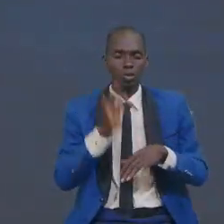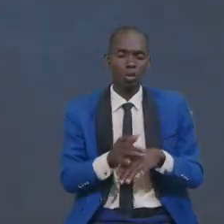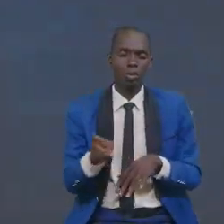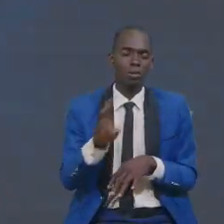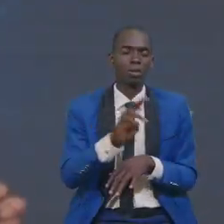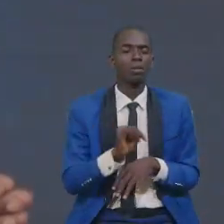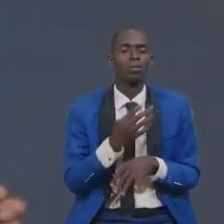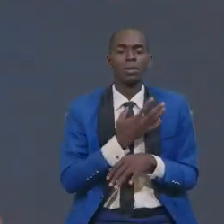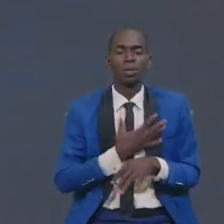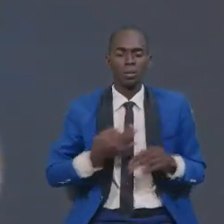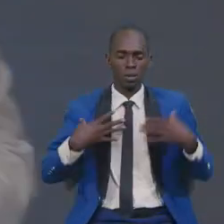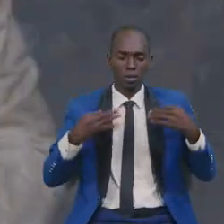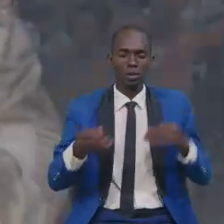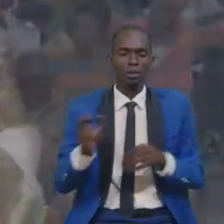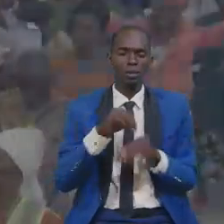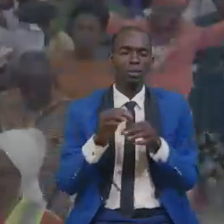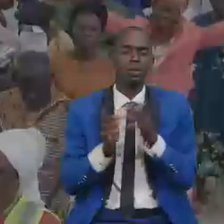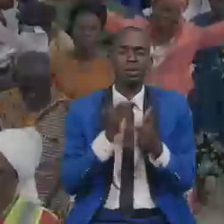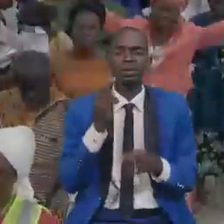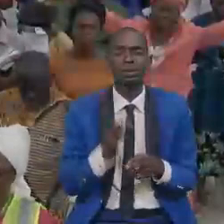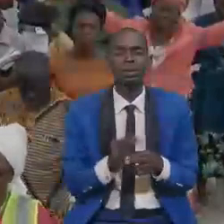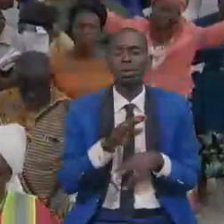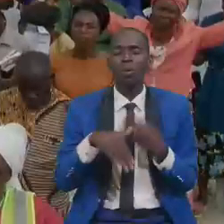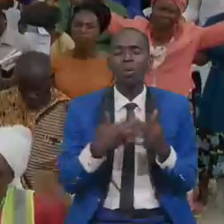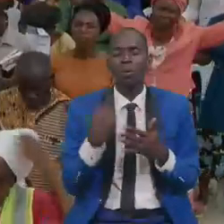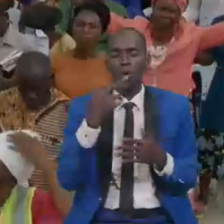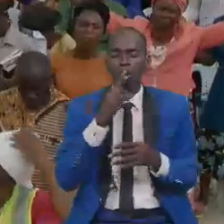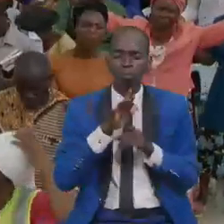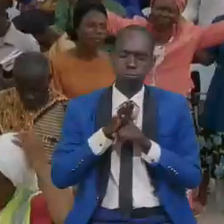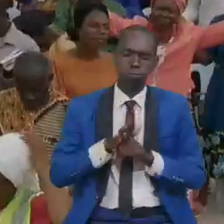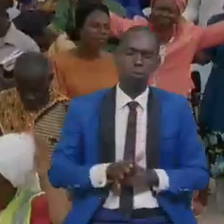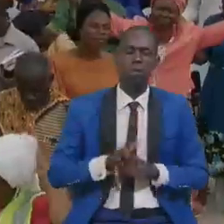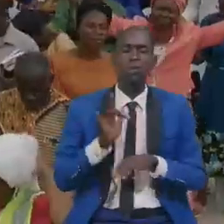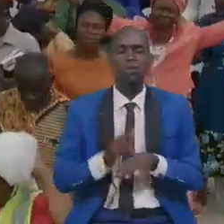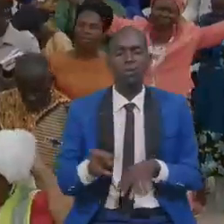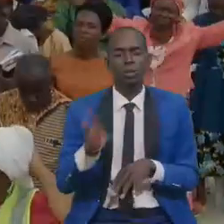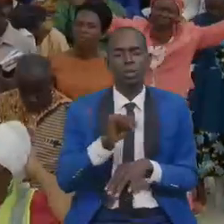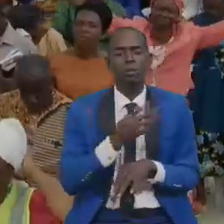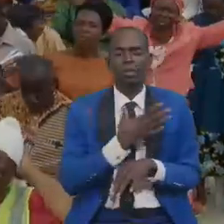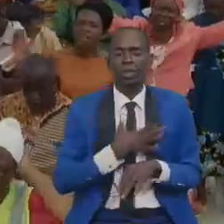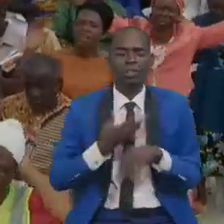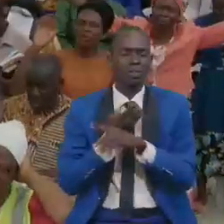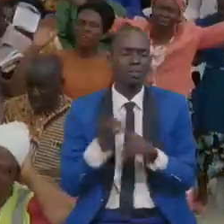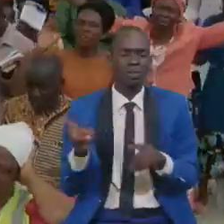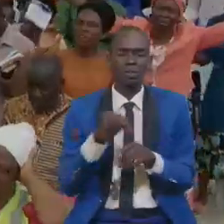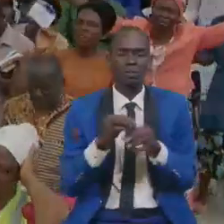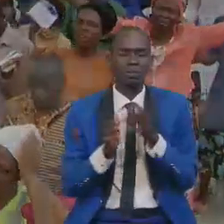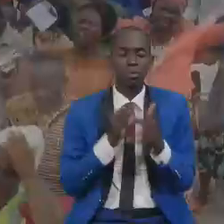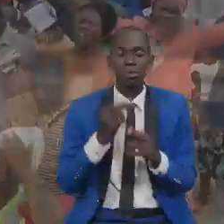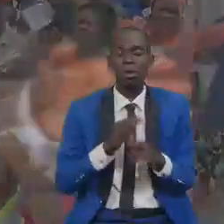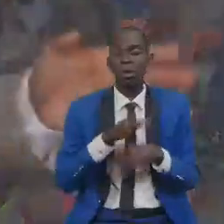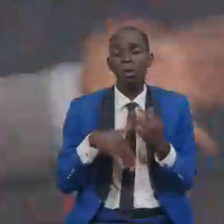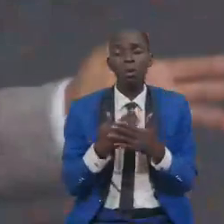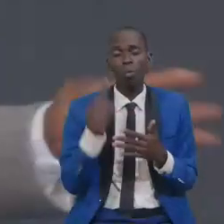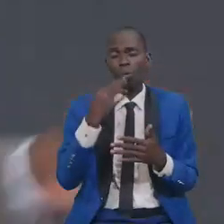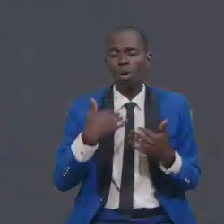and heal them the sword depressed touched them and delivered them those who have